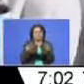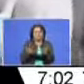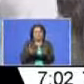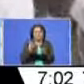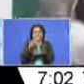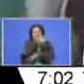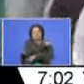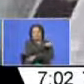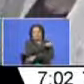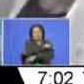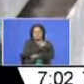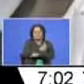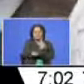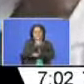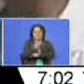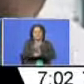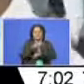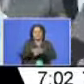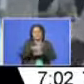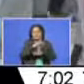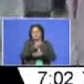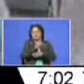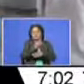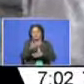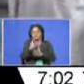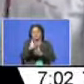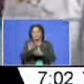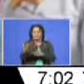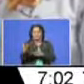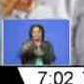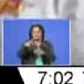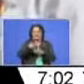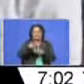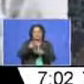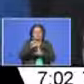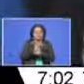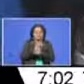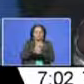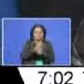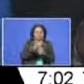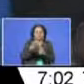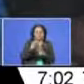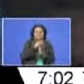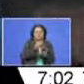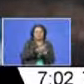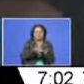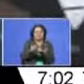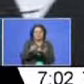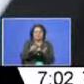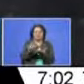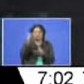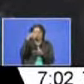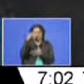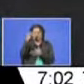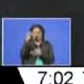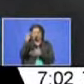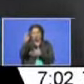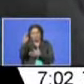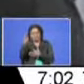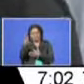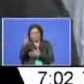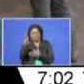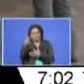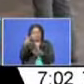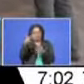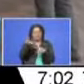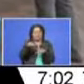outstanding matters, including working conditions and pay. Our news team has learned that the Prime Minister intervened and those doctors should be back